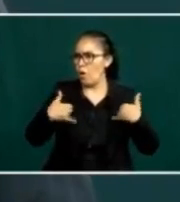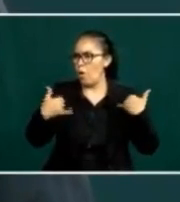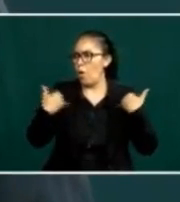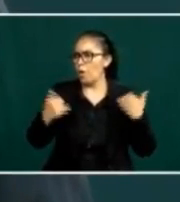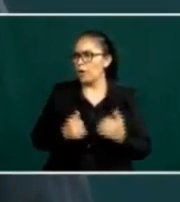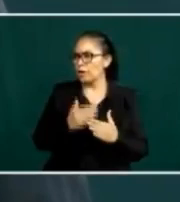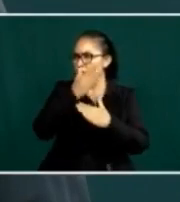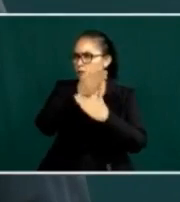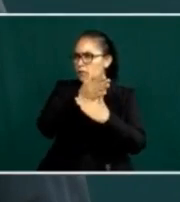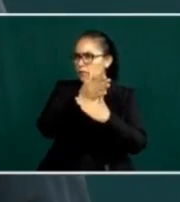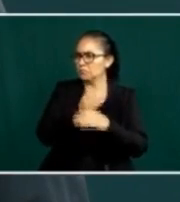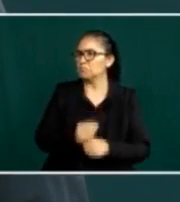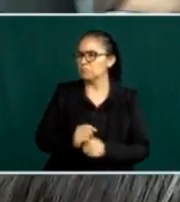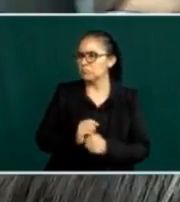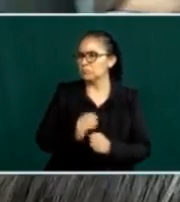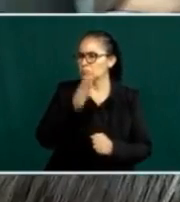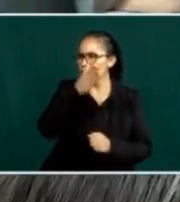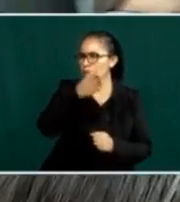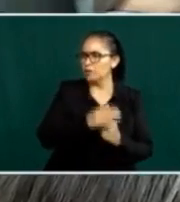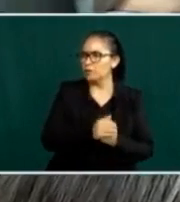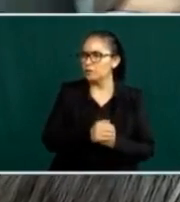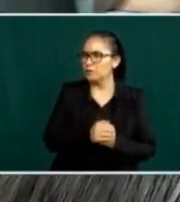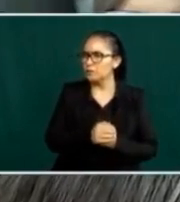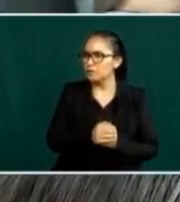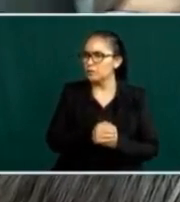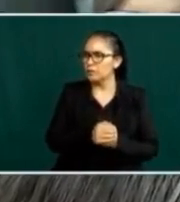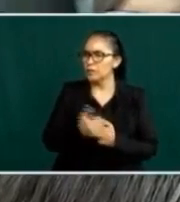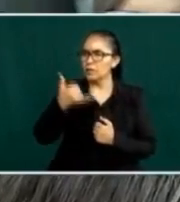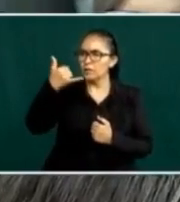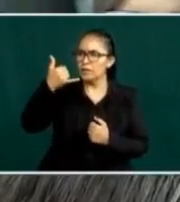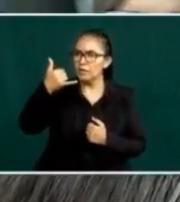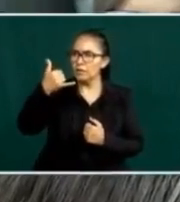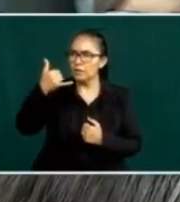So he went there.